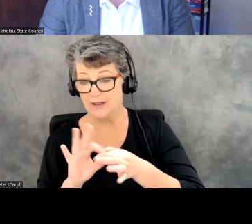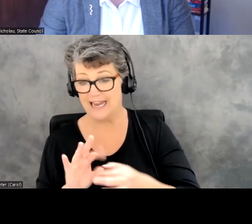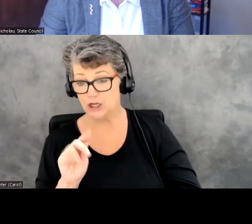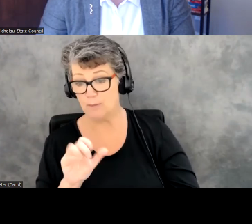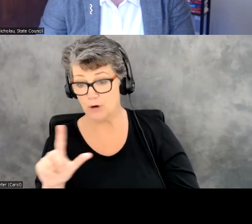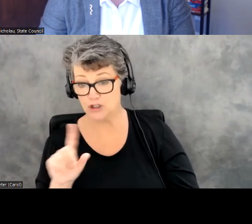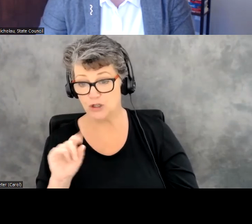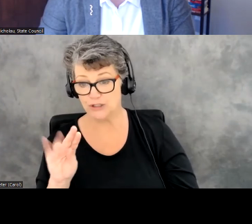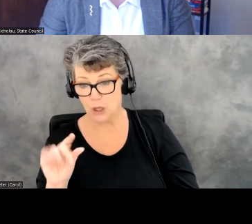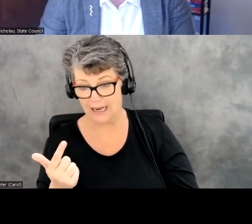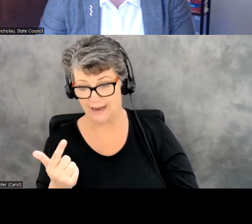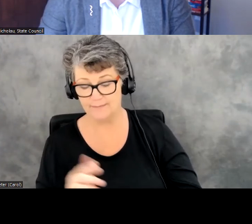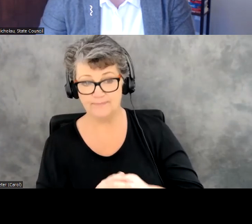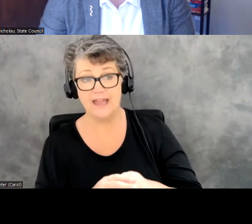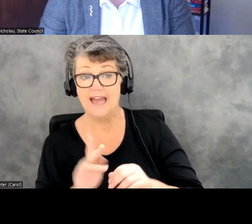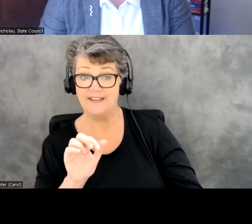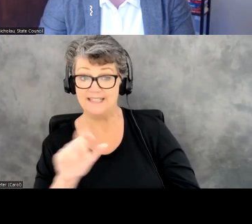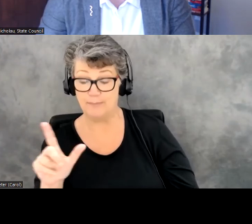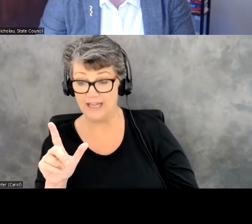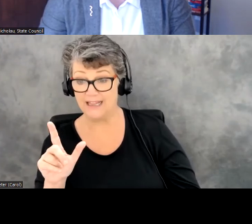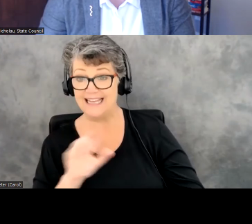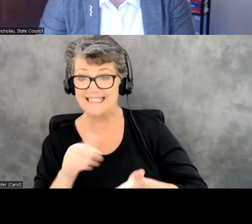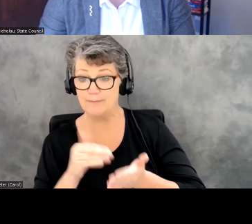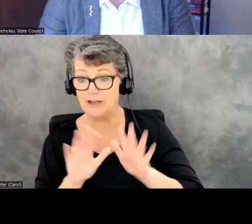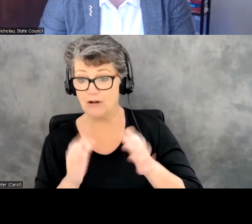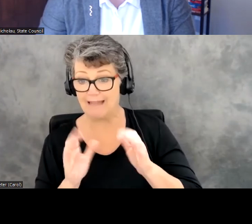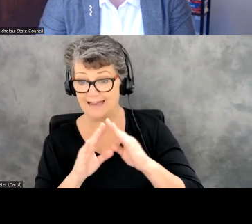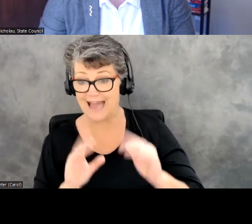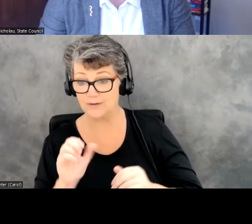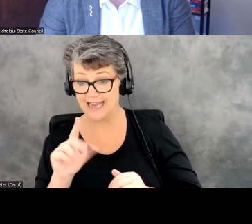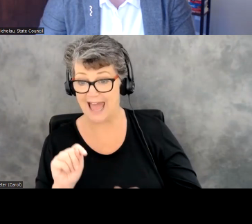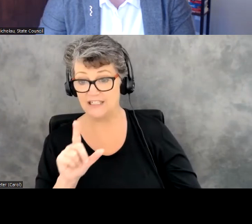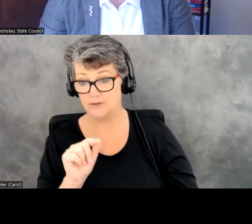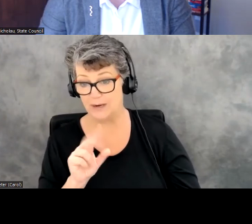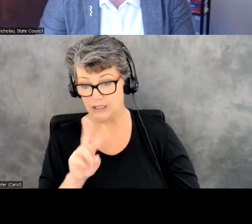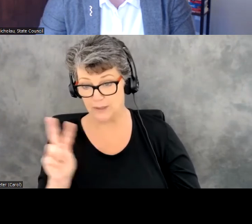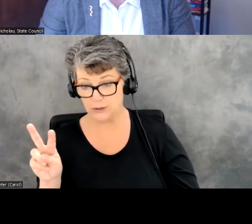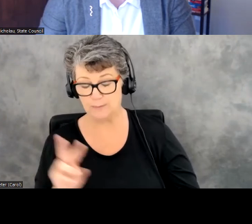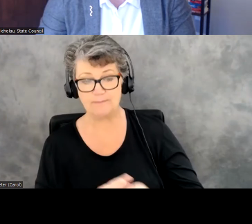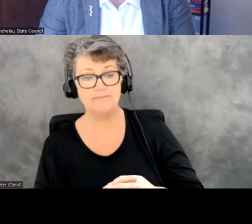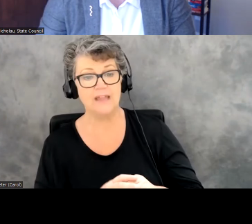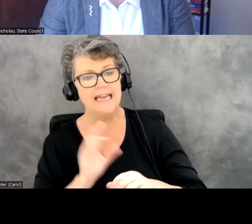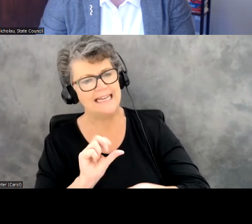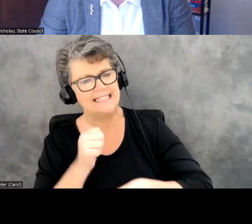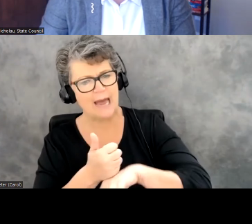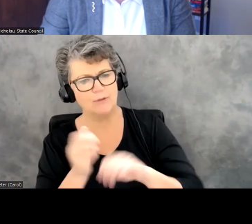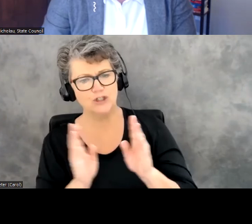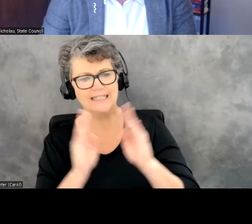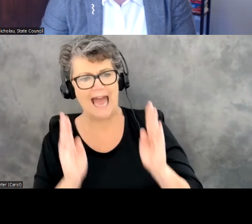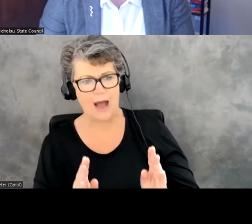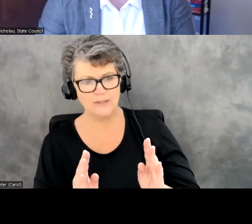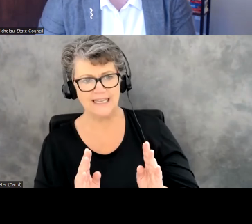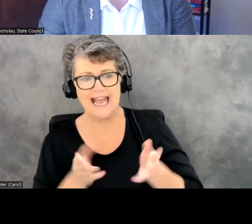zoning. This bill is the Middle Class Housing Act of 2022, and it establishes housing as